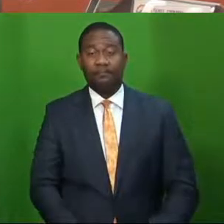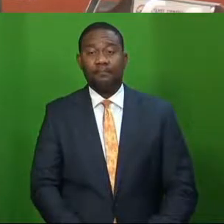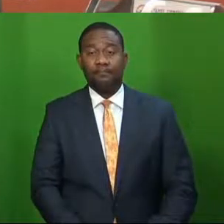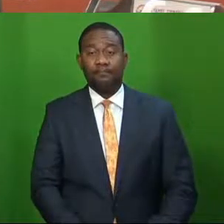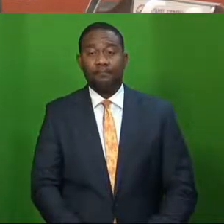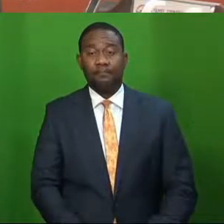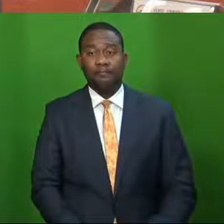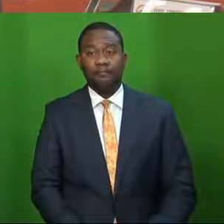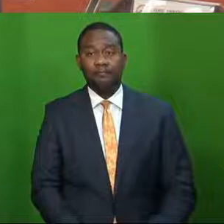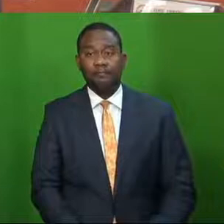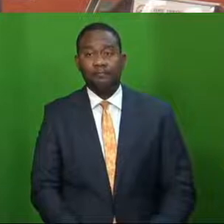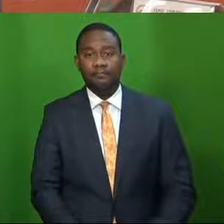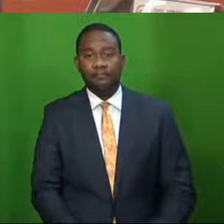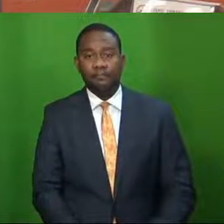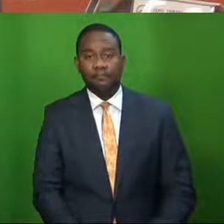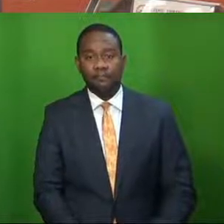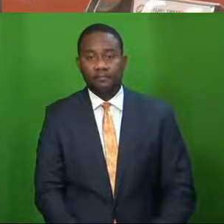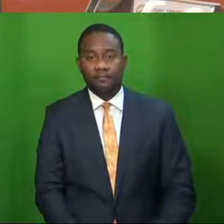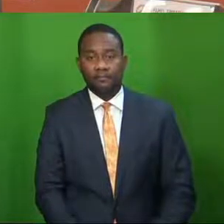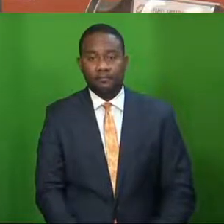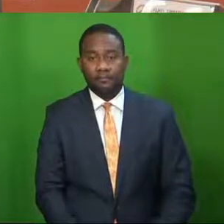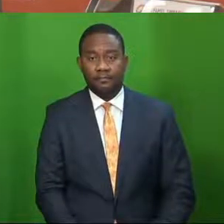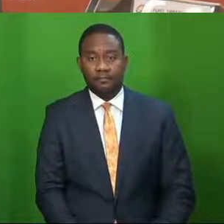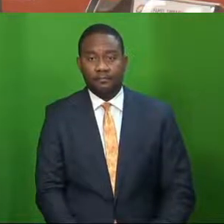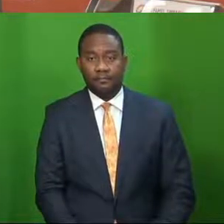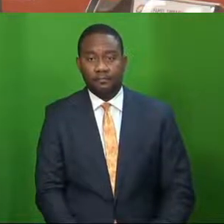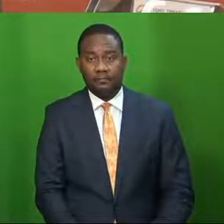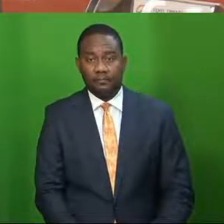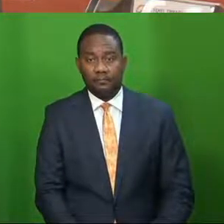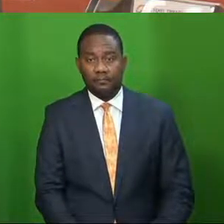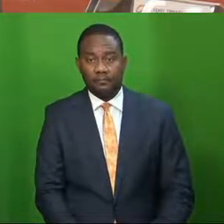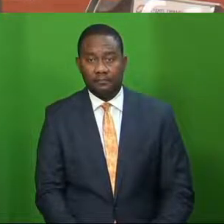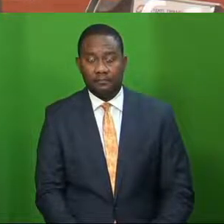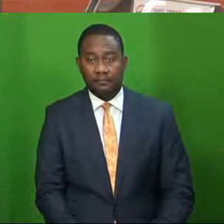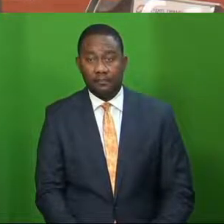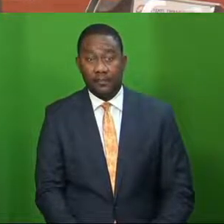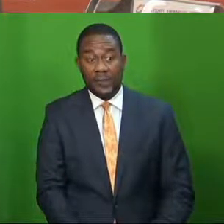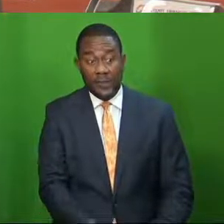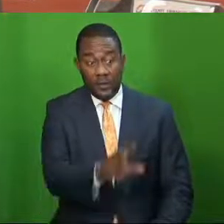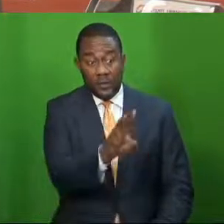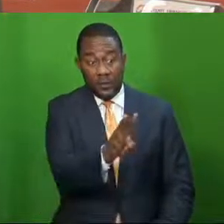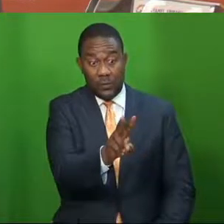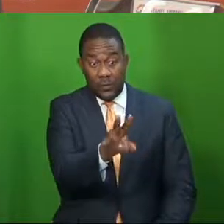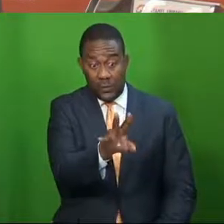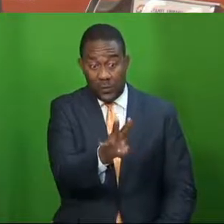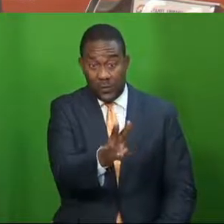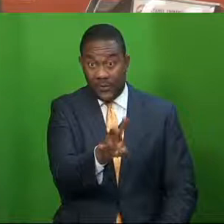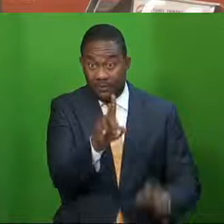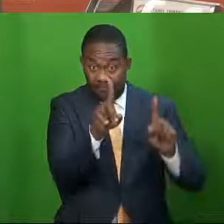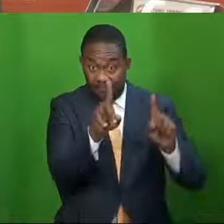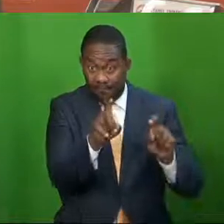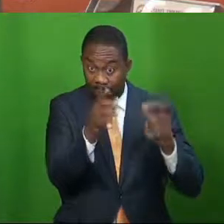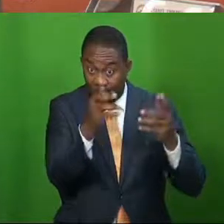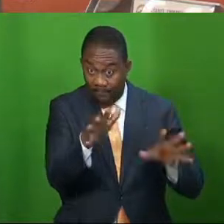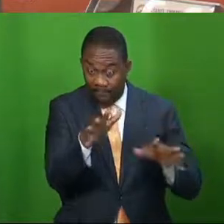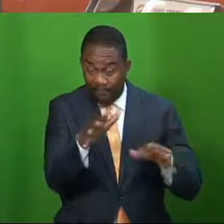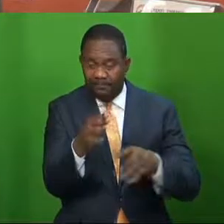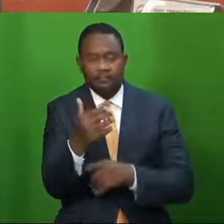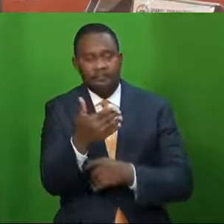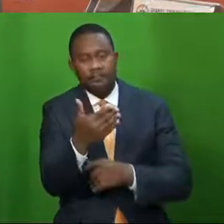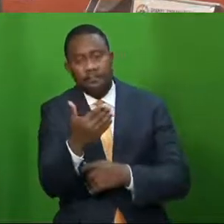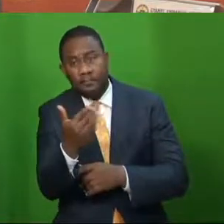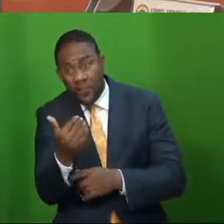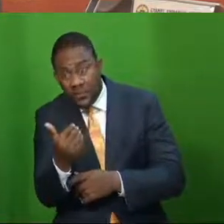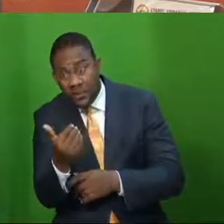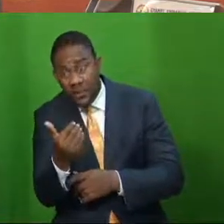And then the 15 out of that number, it turned out had tested positive.